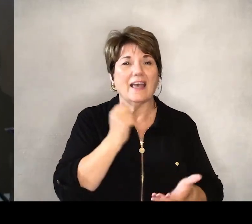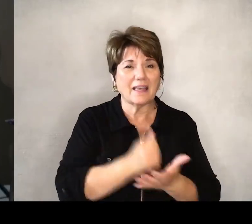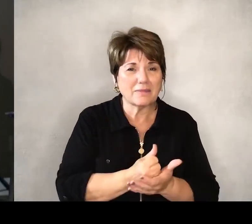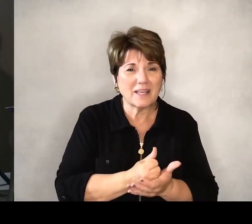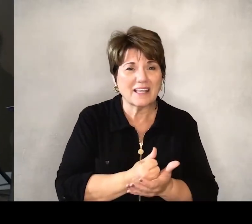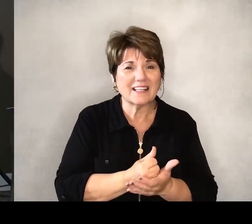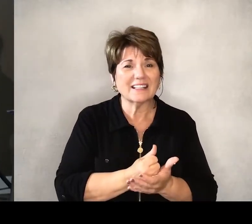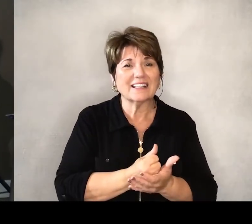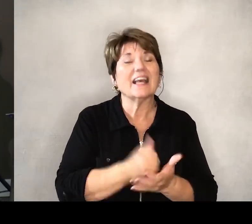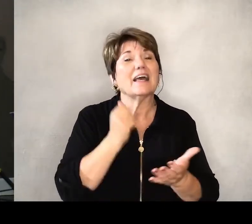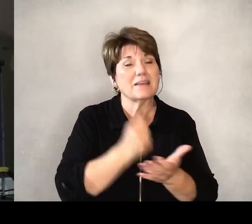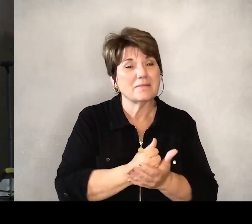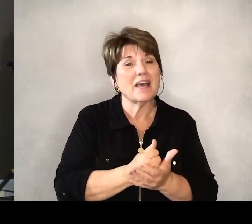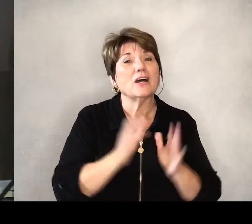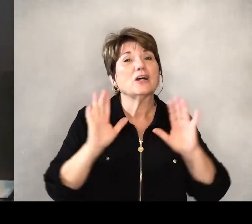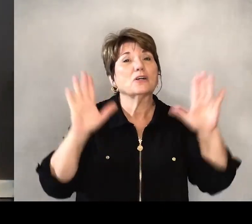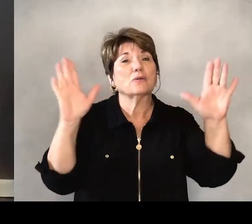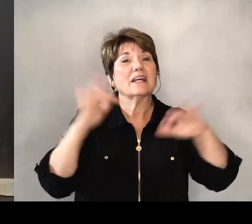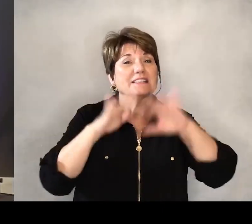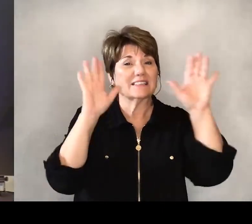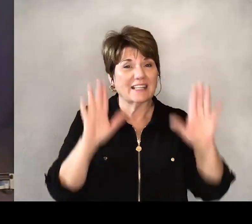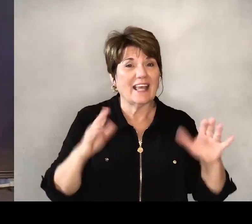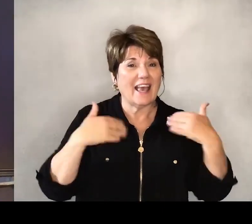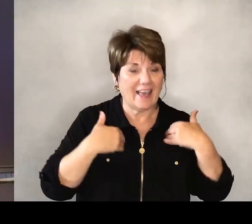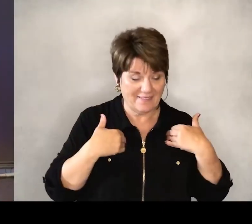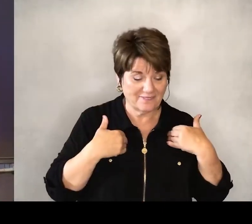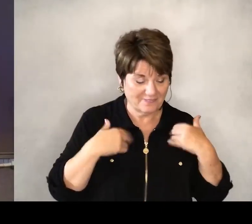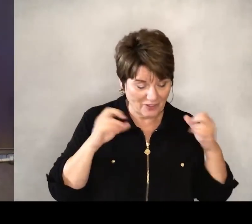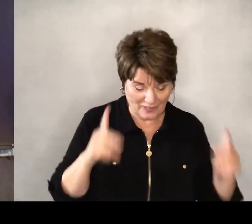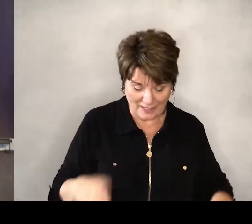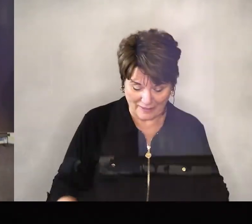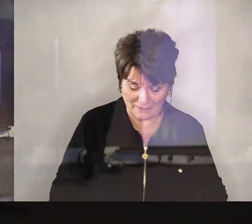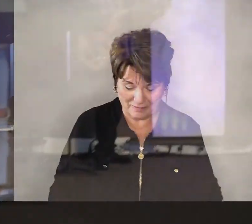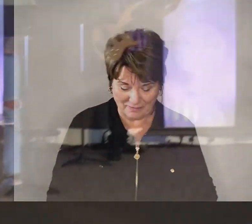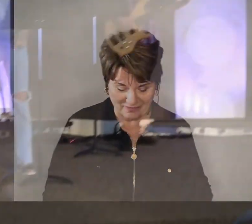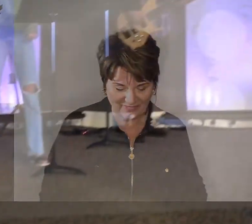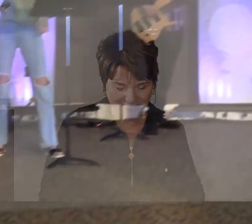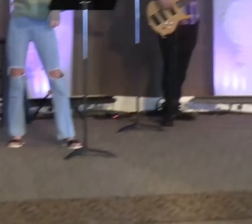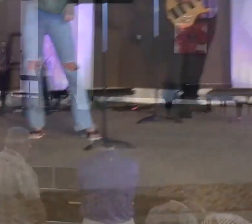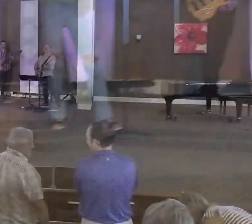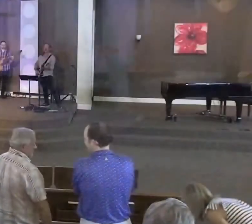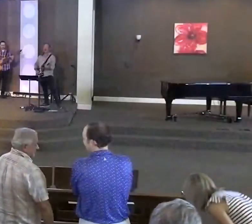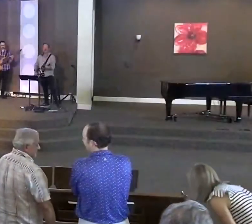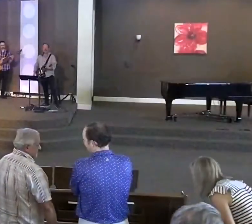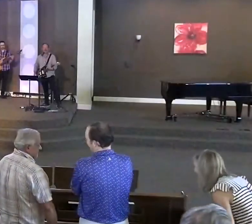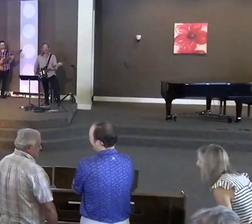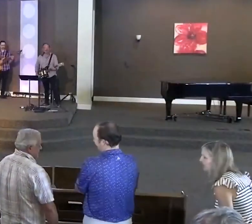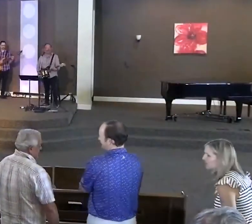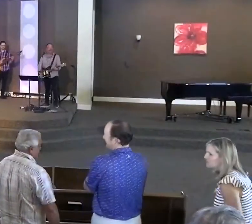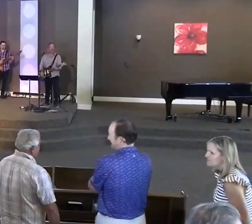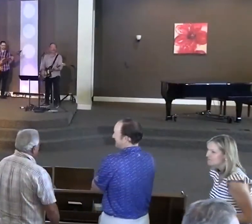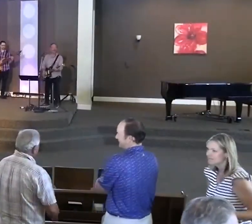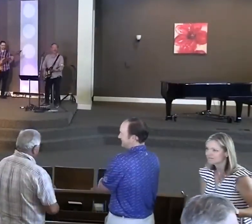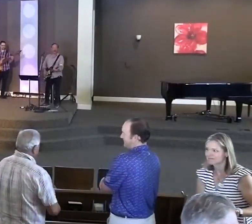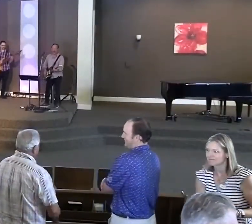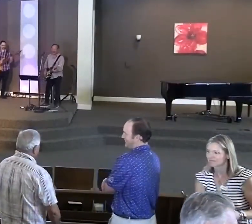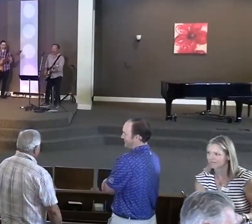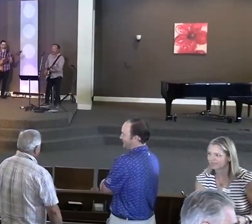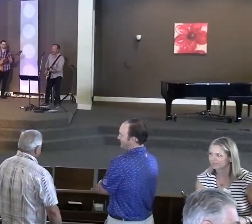Amen? Amen. Have a great Sunday.